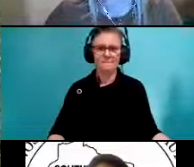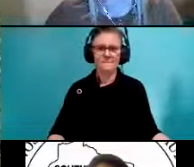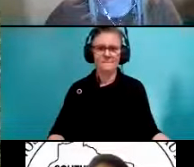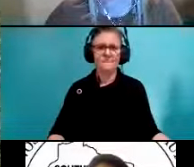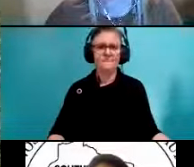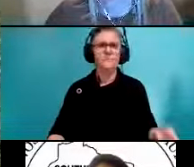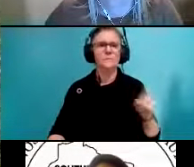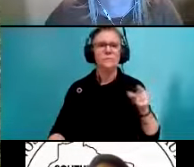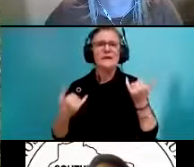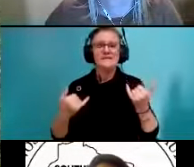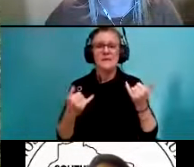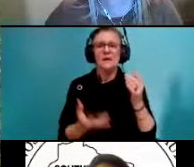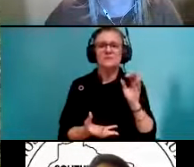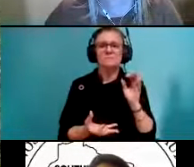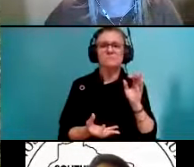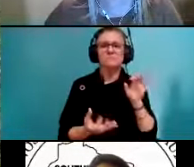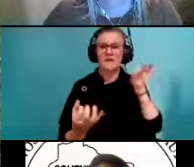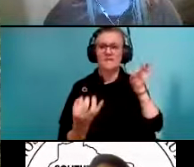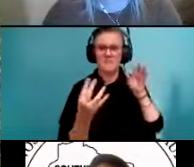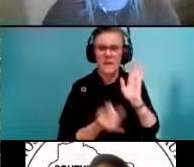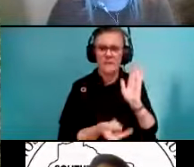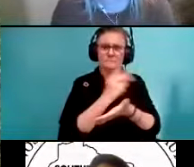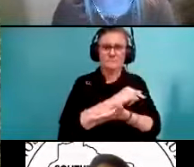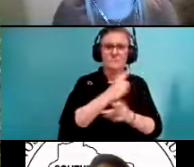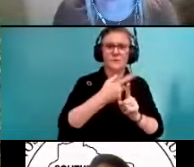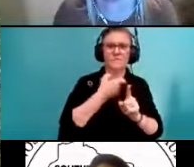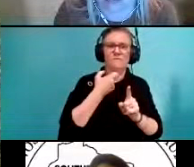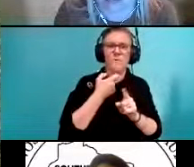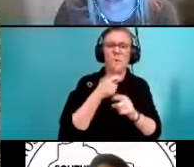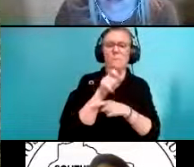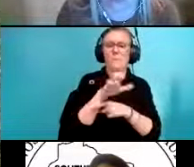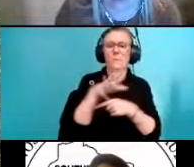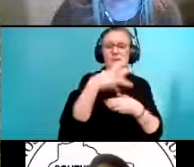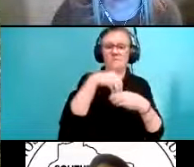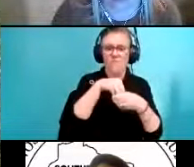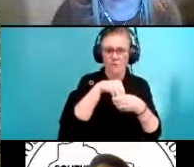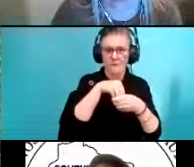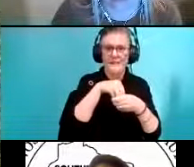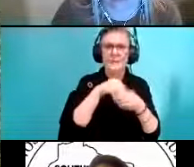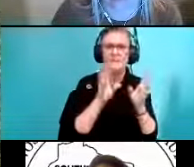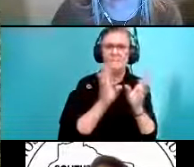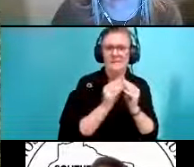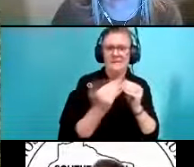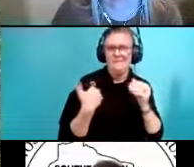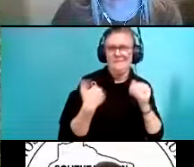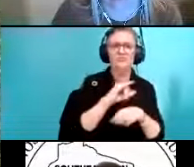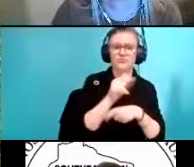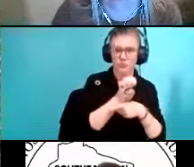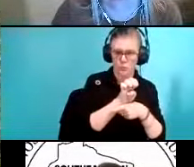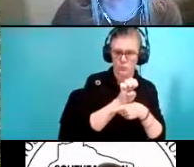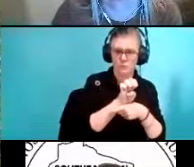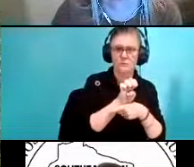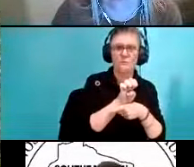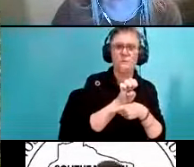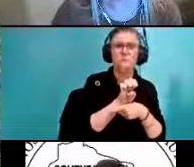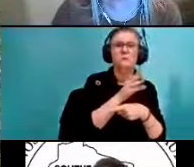going to go over the feedback from the last round of public involvement meetings that we had in June.